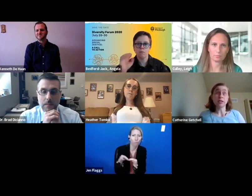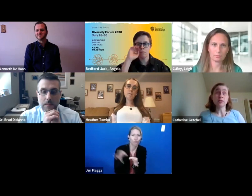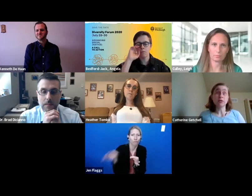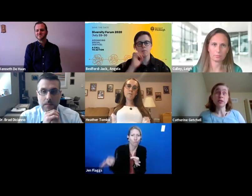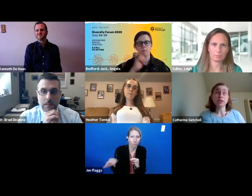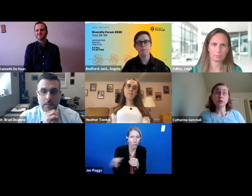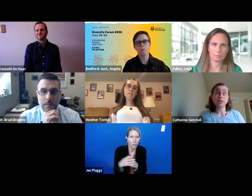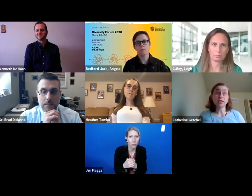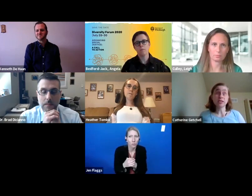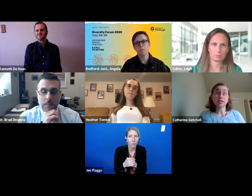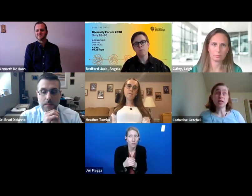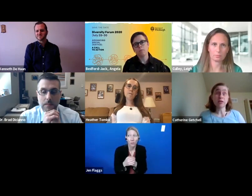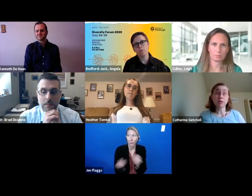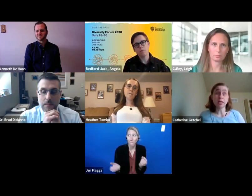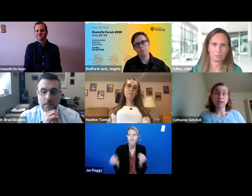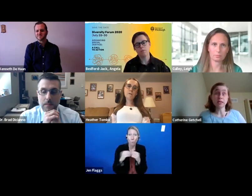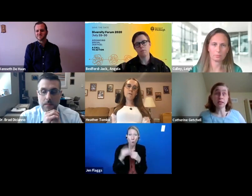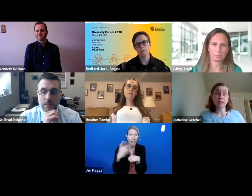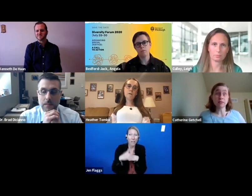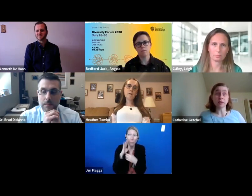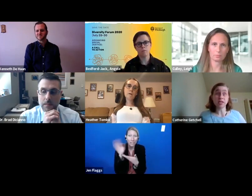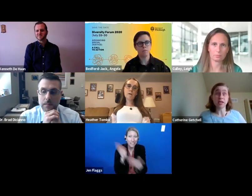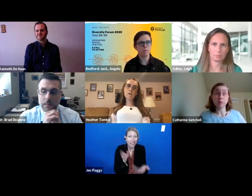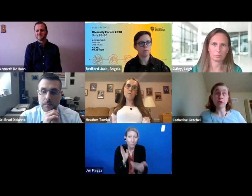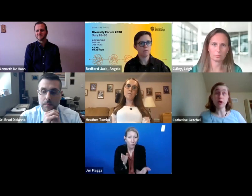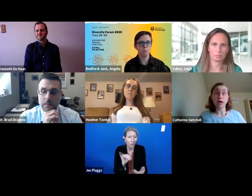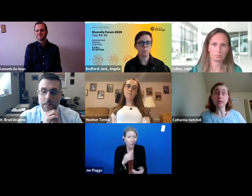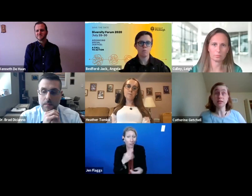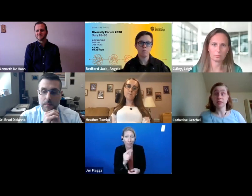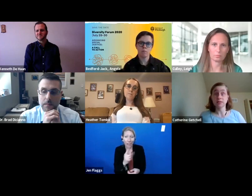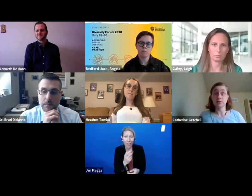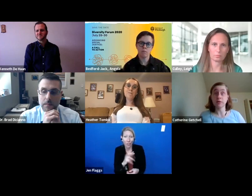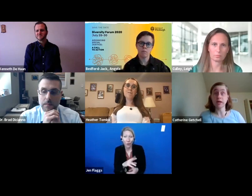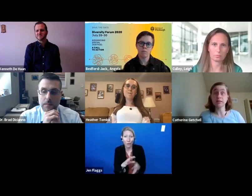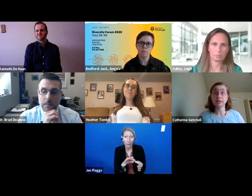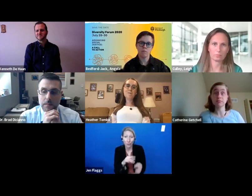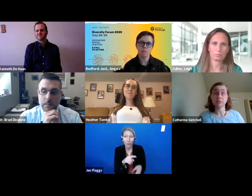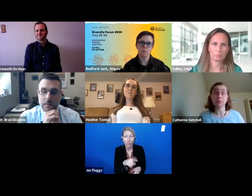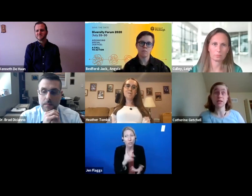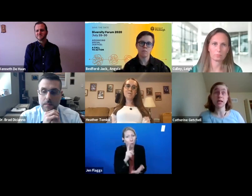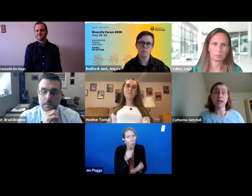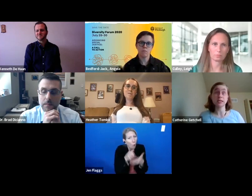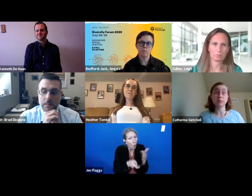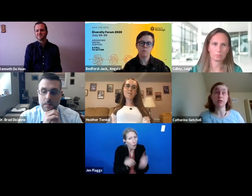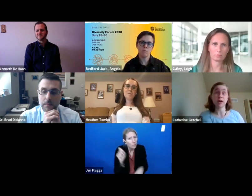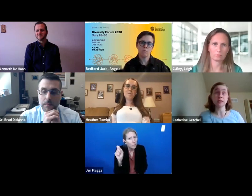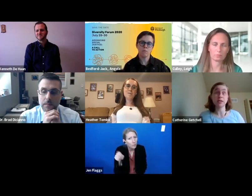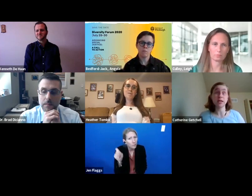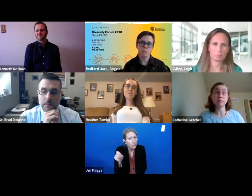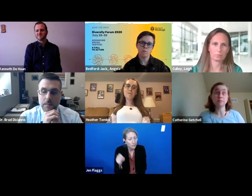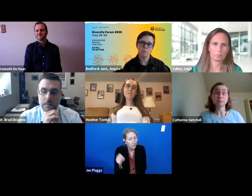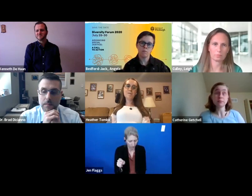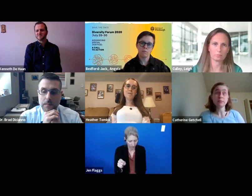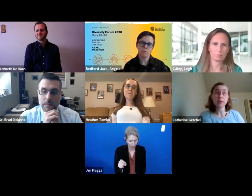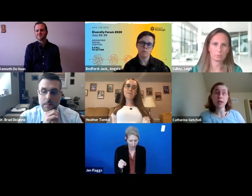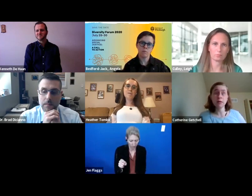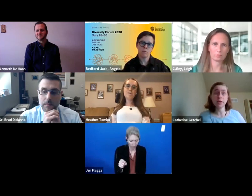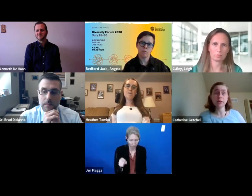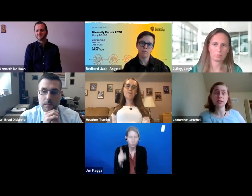availability of delivery services, as Heather mentioned. Of course, they come with a cost, so that's something that has to be factored